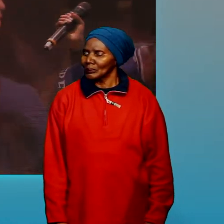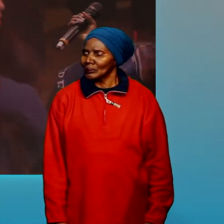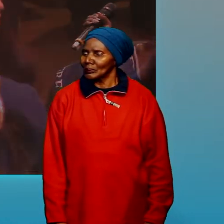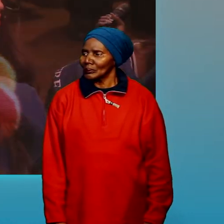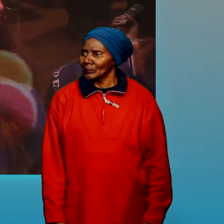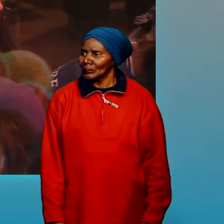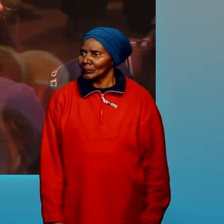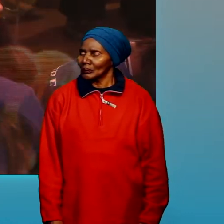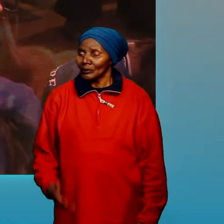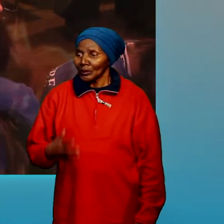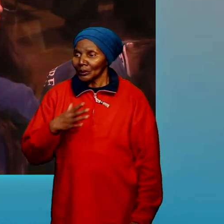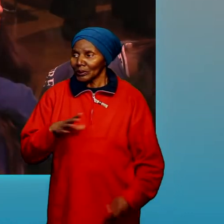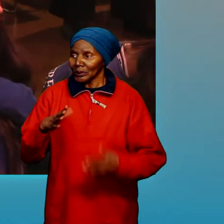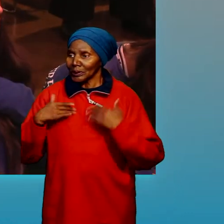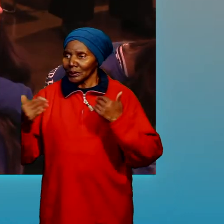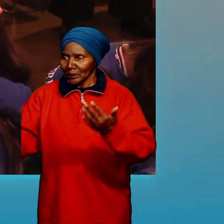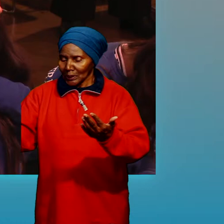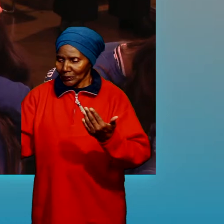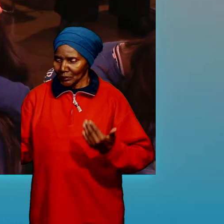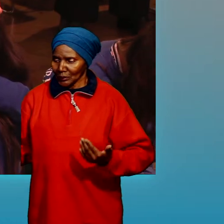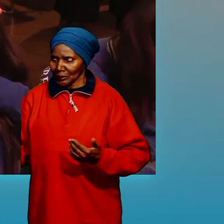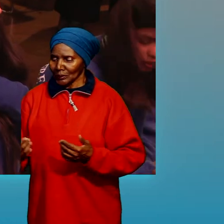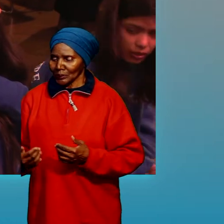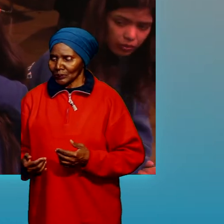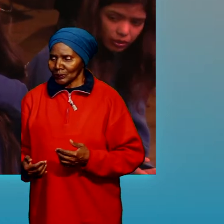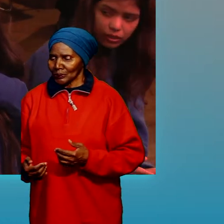Come forward if you need a healing touch from the Lord.